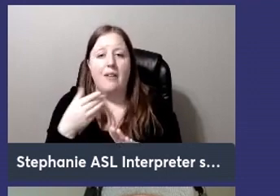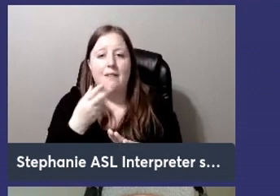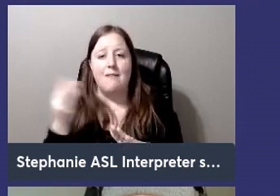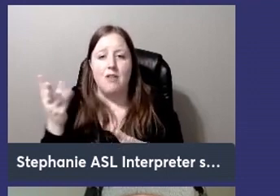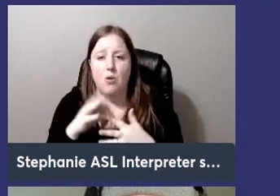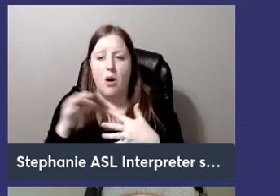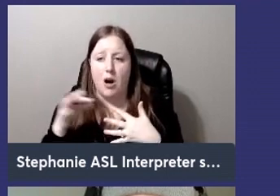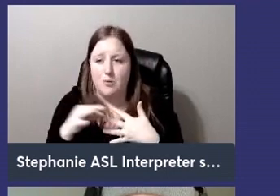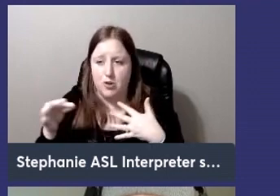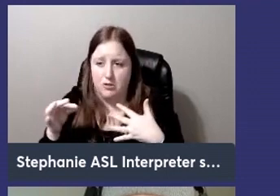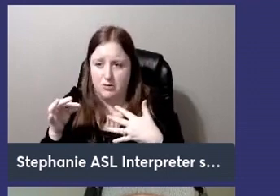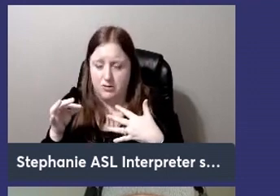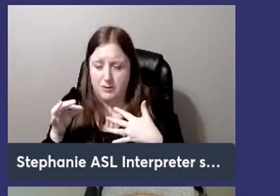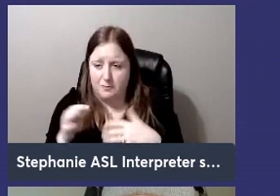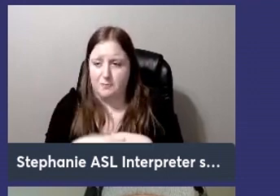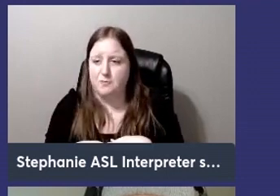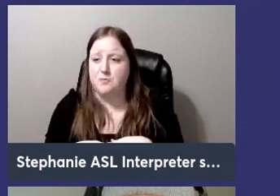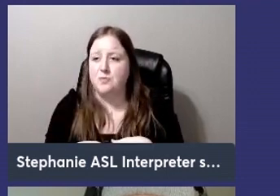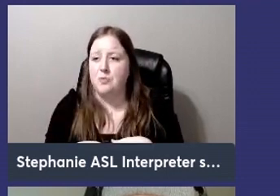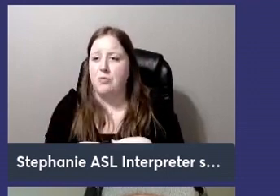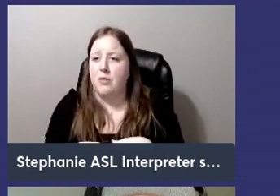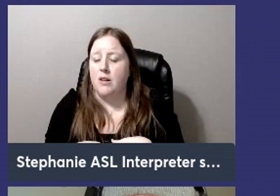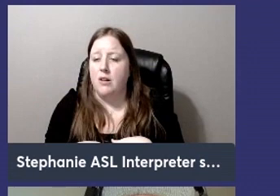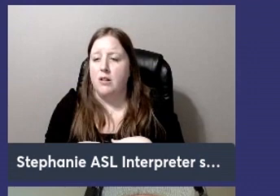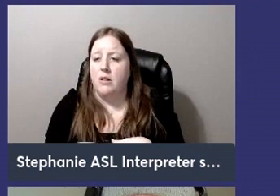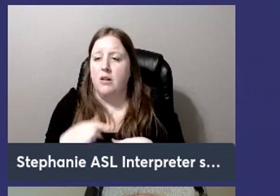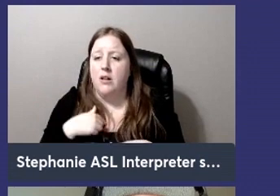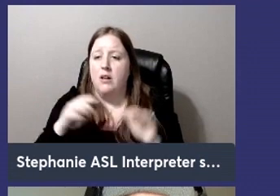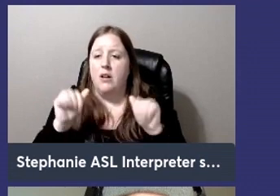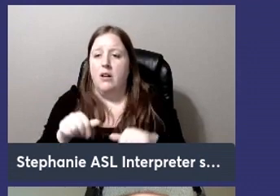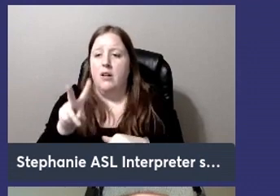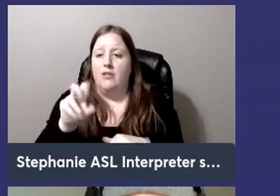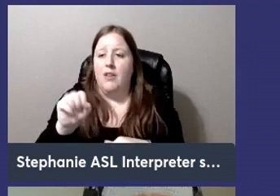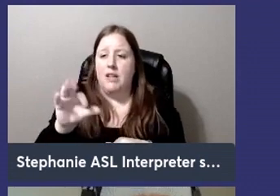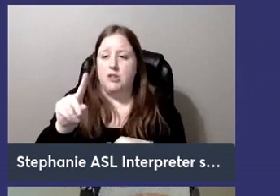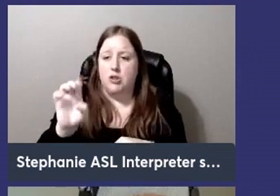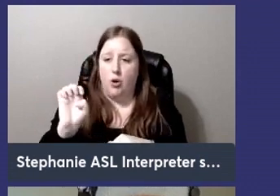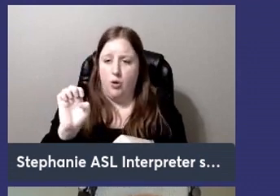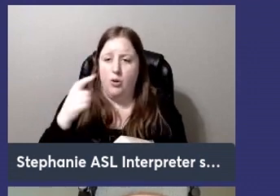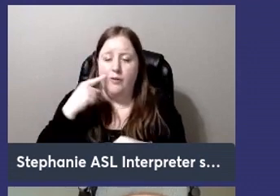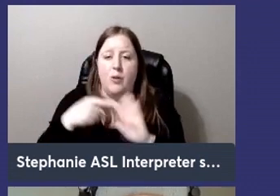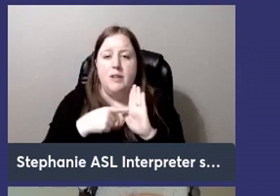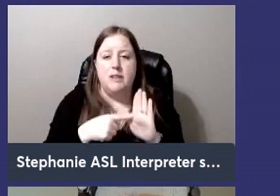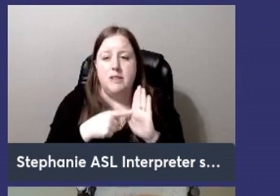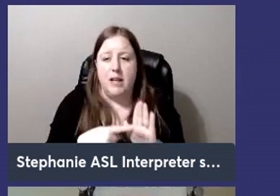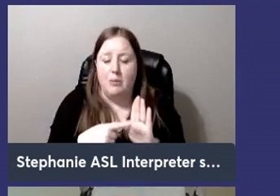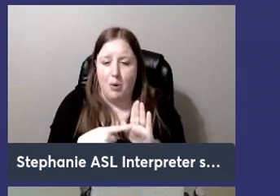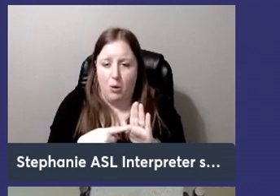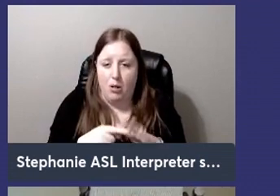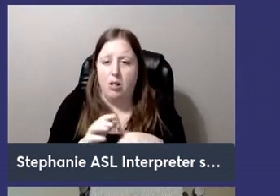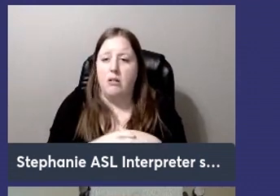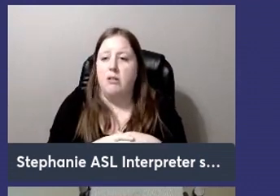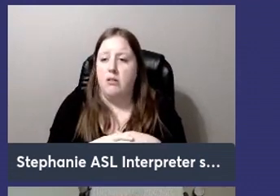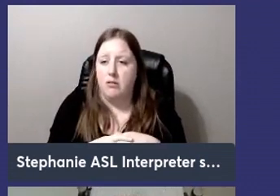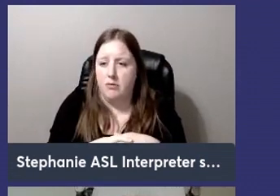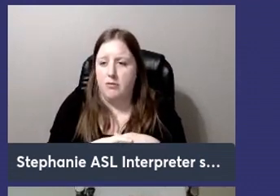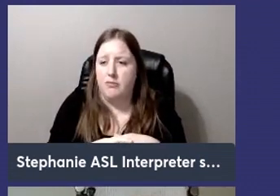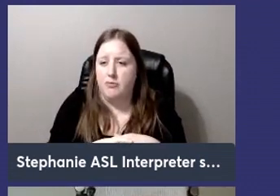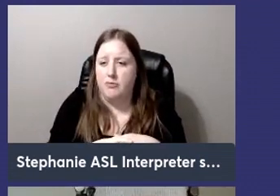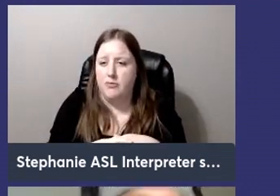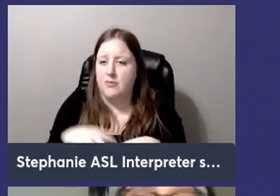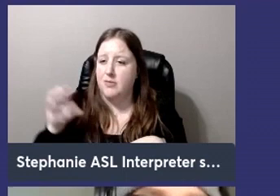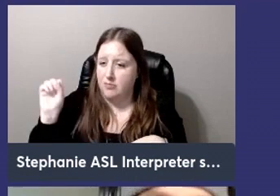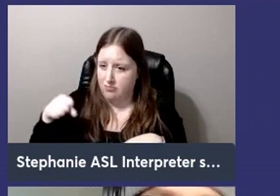JetBrains, as we mentioned. I can hop into VS Code, which we'll use in this example. Very happy you picked that.